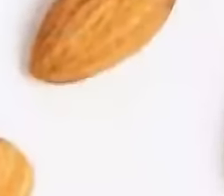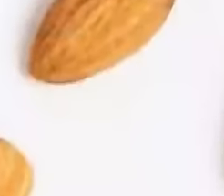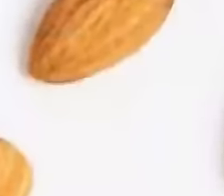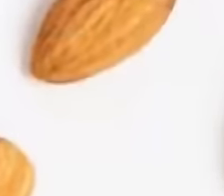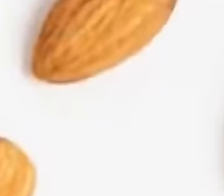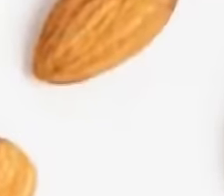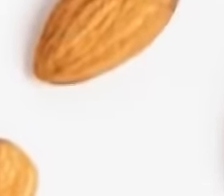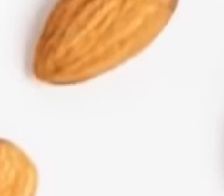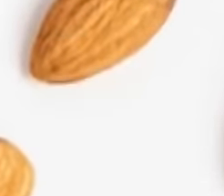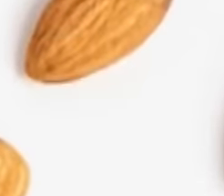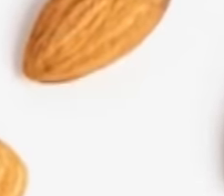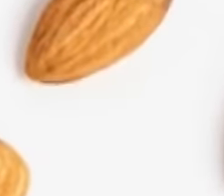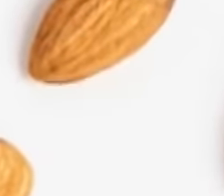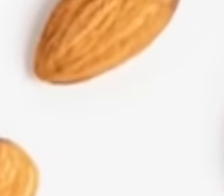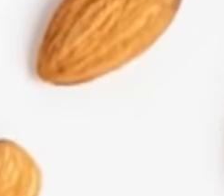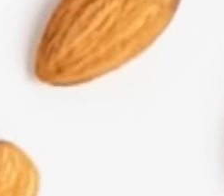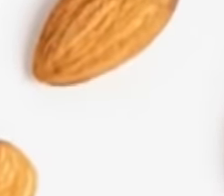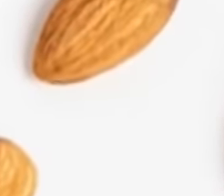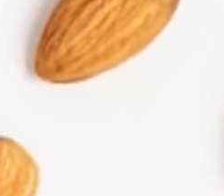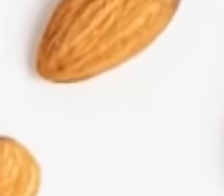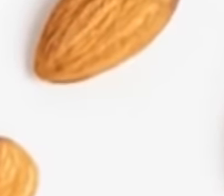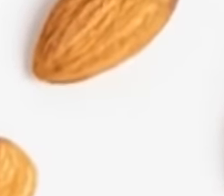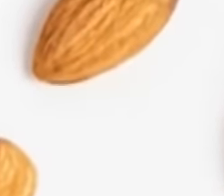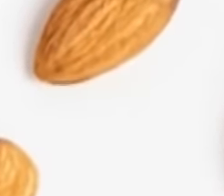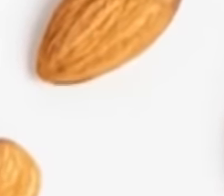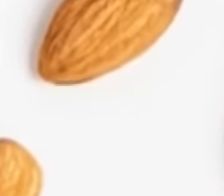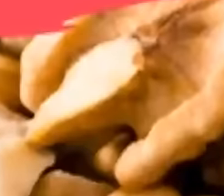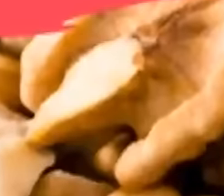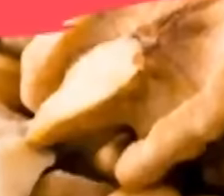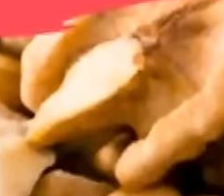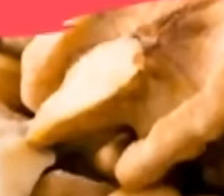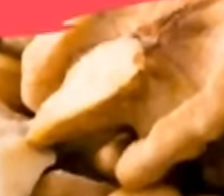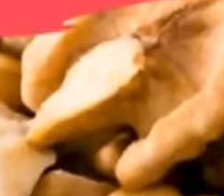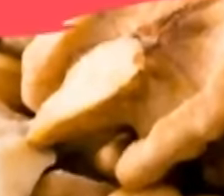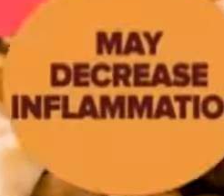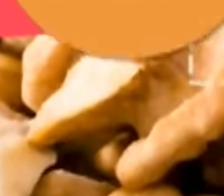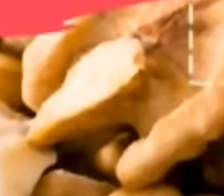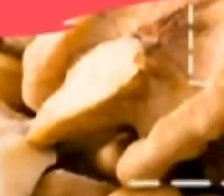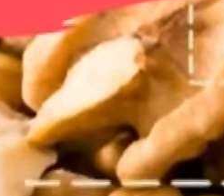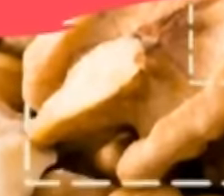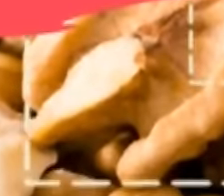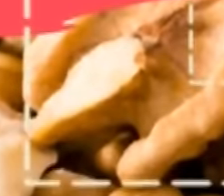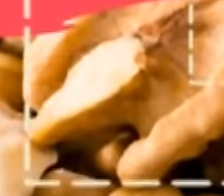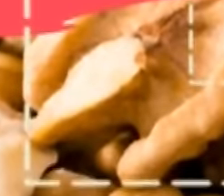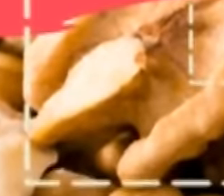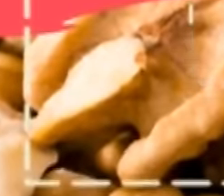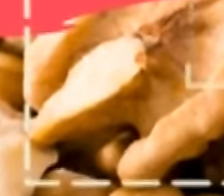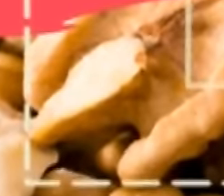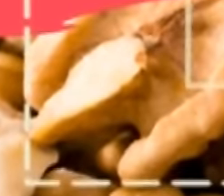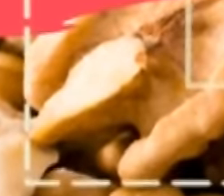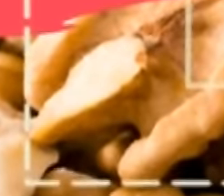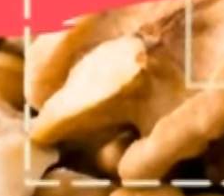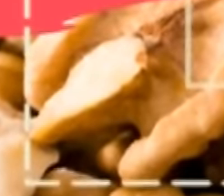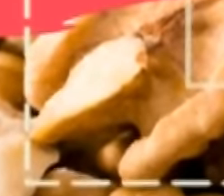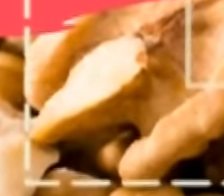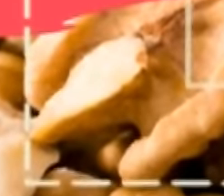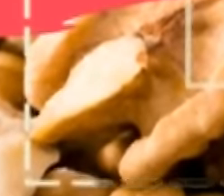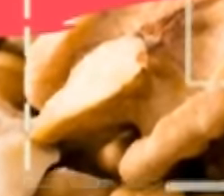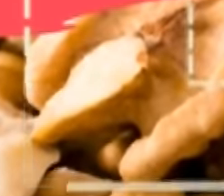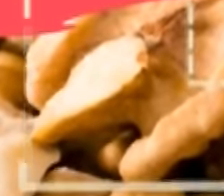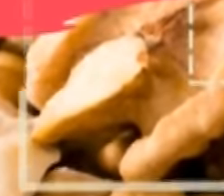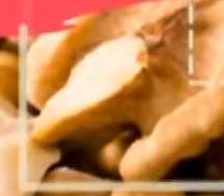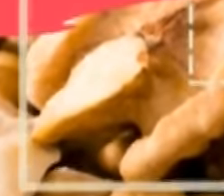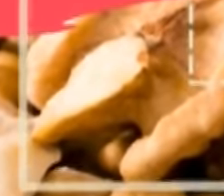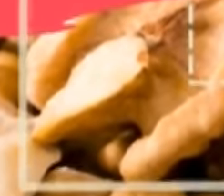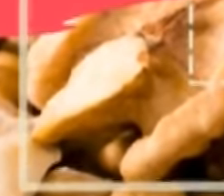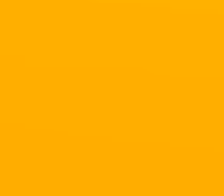with vitamin E, healthy fats, and fiber. Walnuts help decrease inflammation, lower blood pressure, and provide diabetic support.